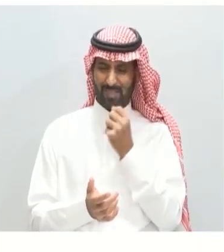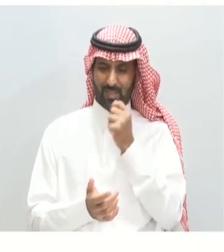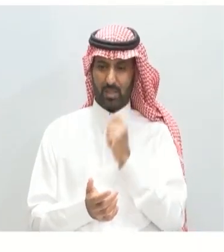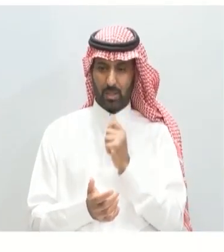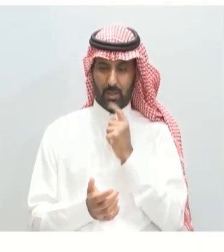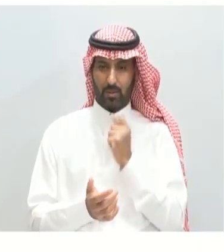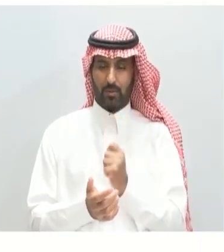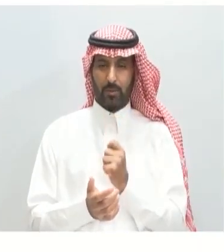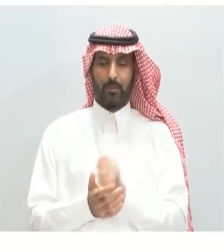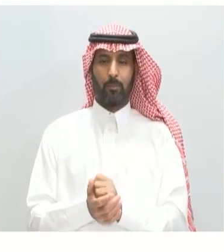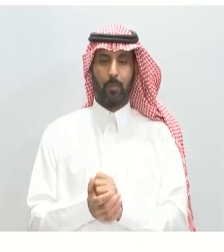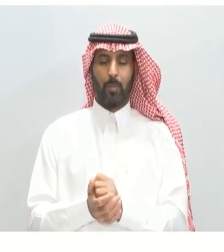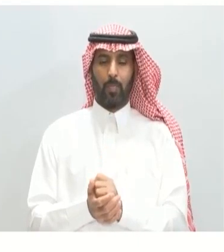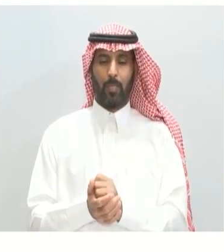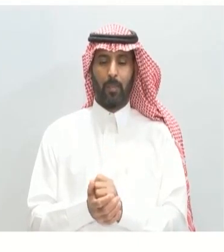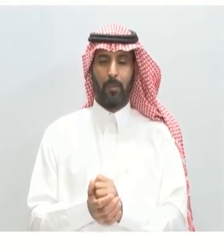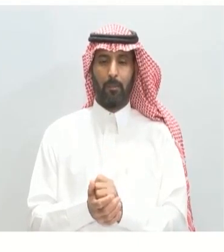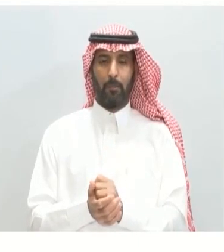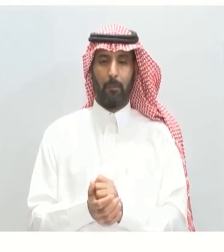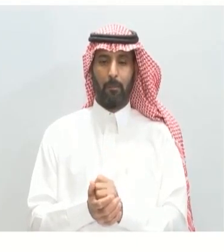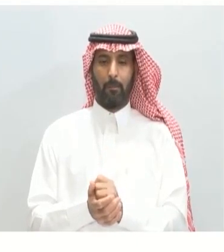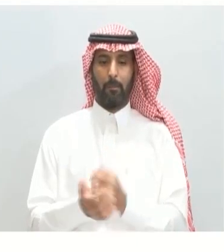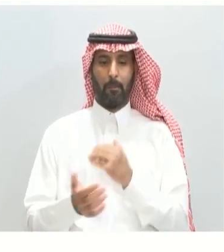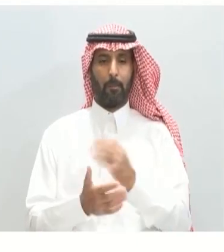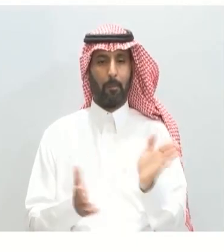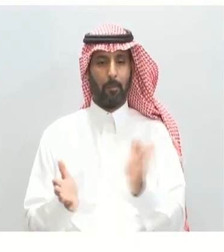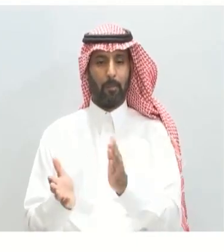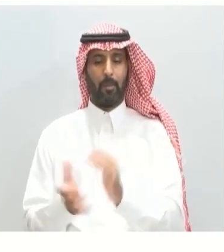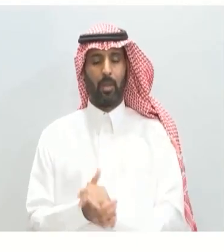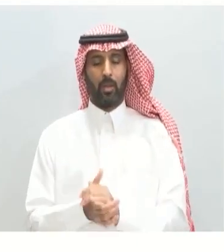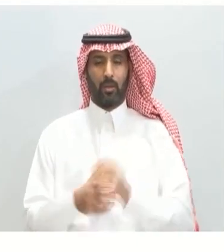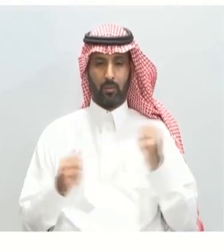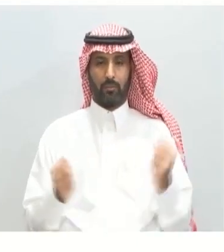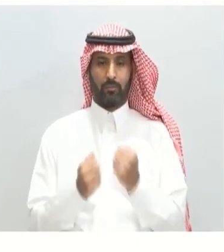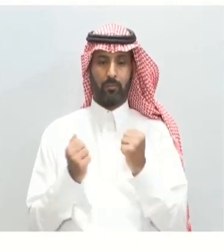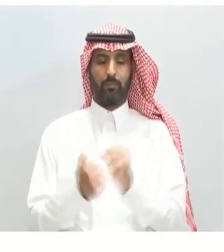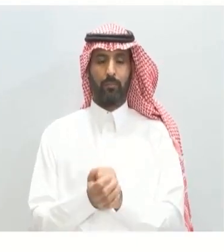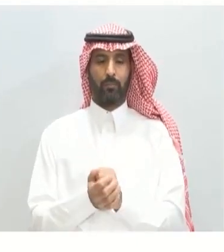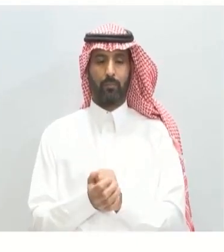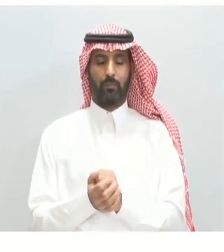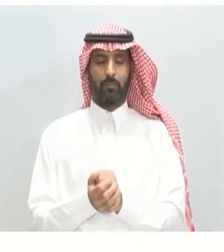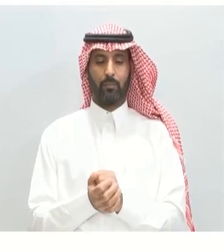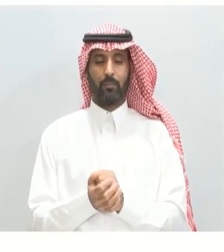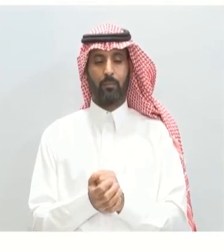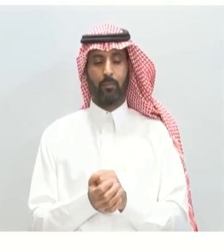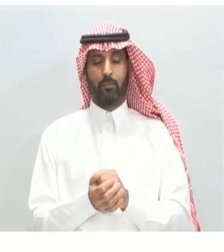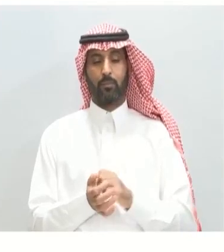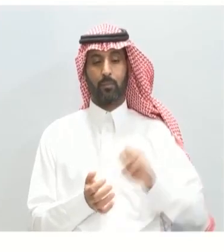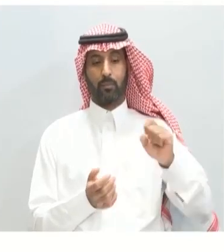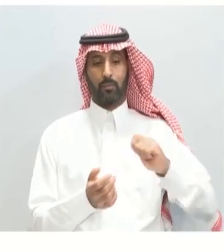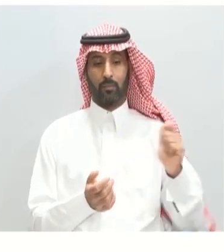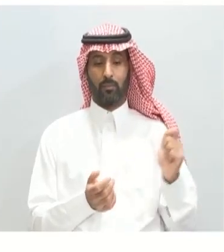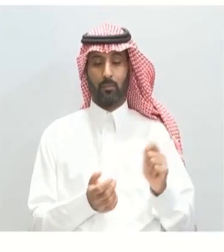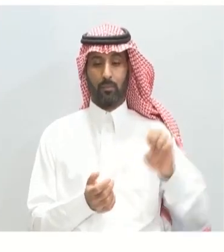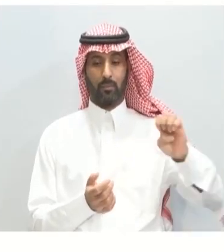I'll get embarrassed. Very good. Let's jump to exercise E here. Write two